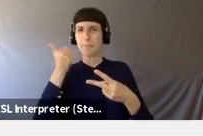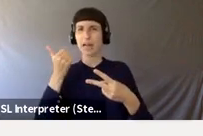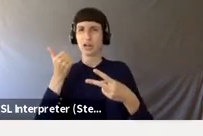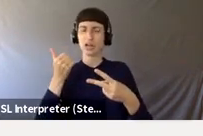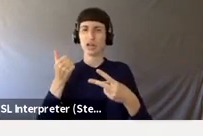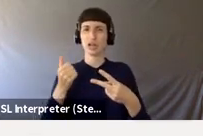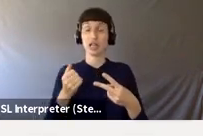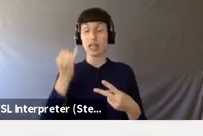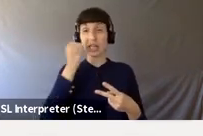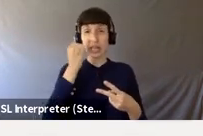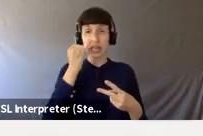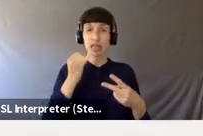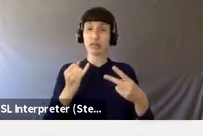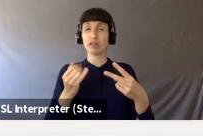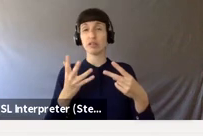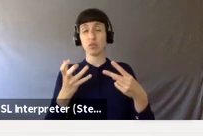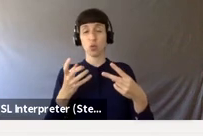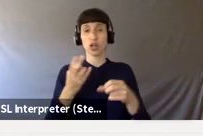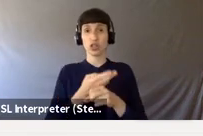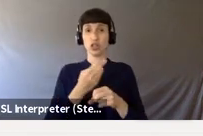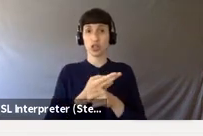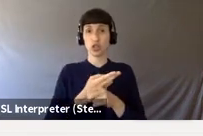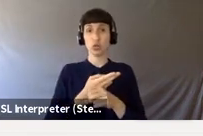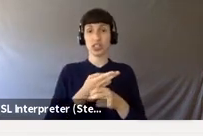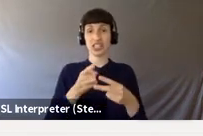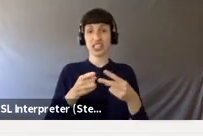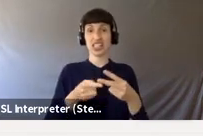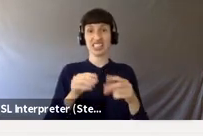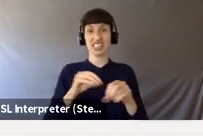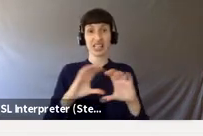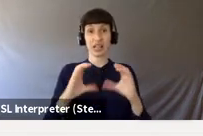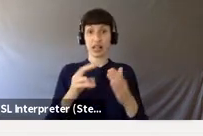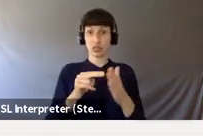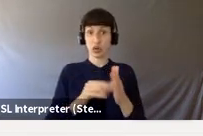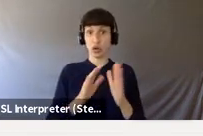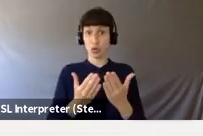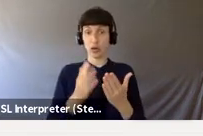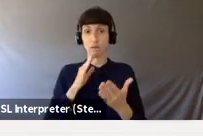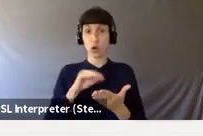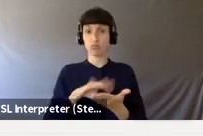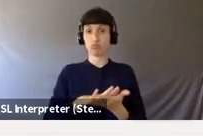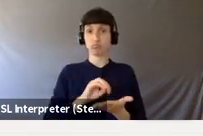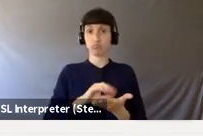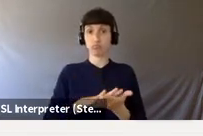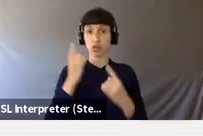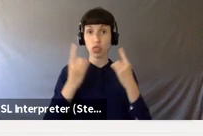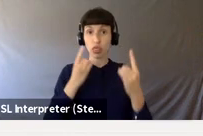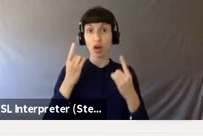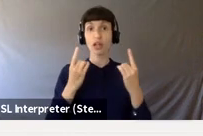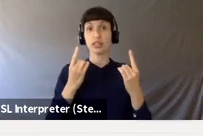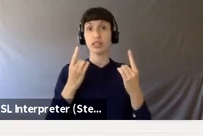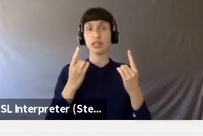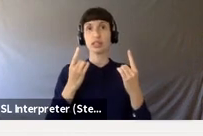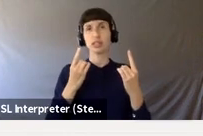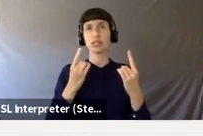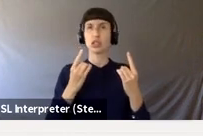thinking about using this part in the class notebook to keep your thoughts or your students are keeping their thoughts, they might want to have it open up in